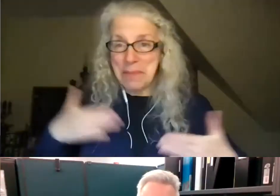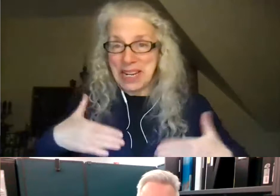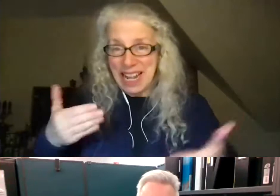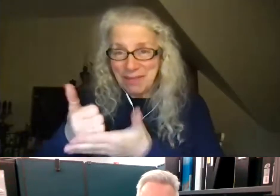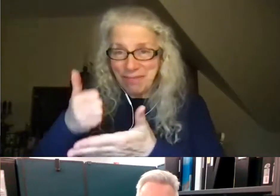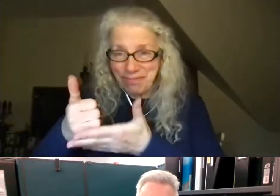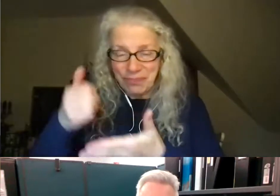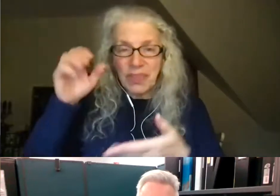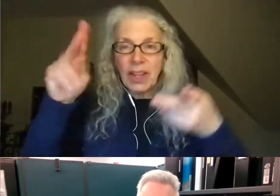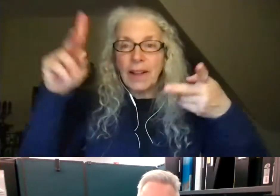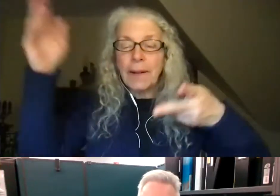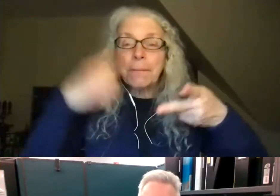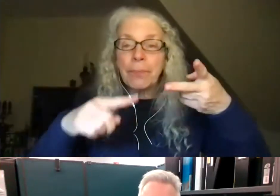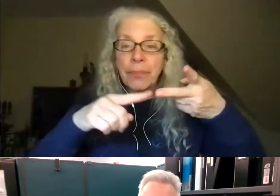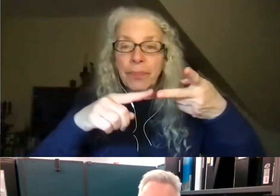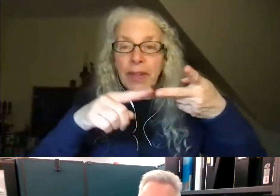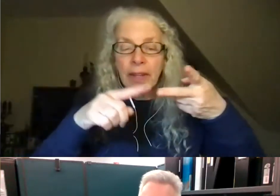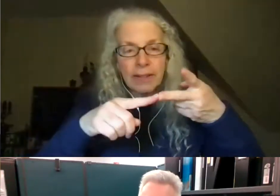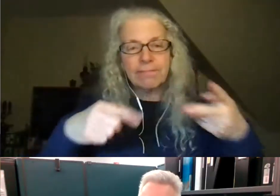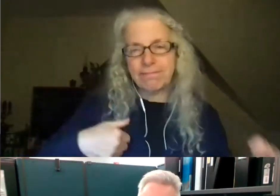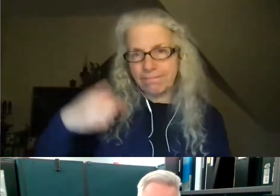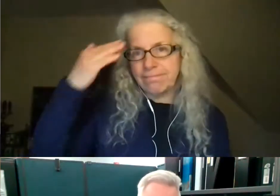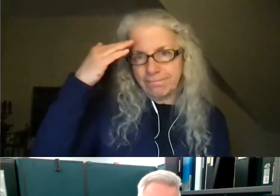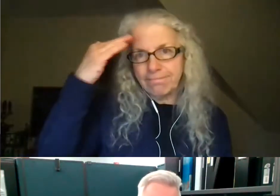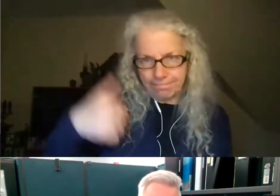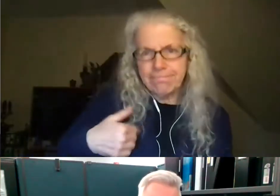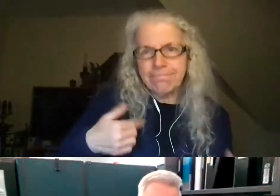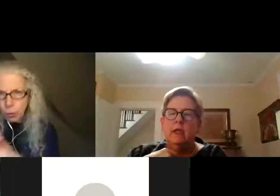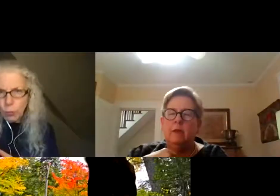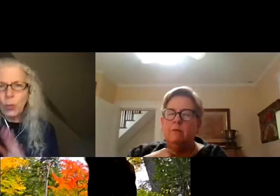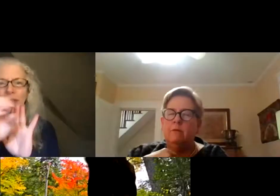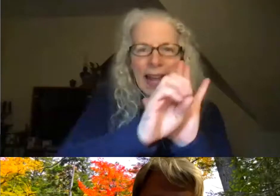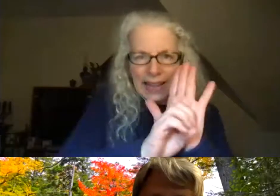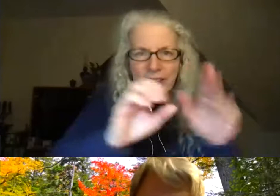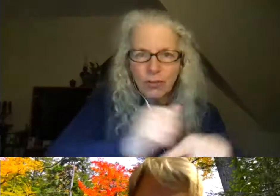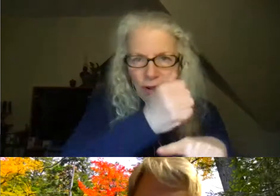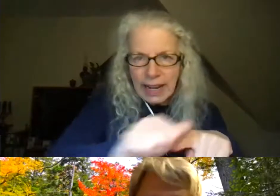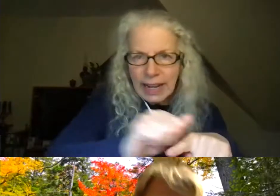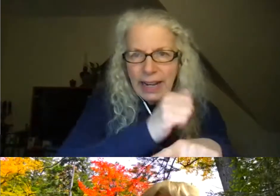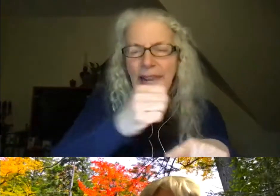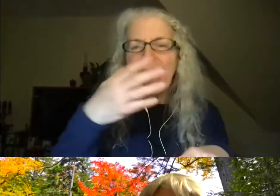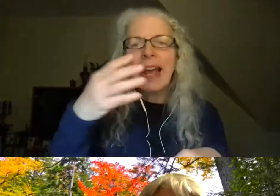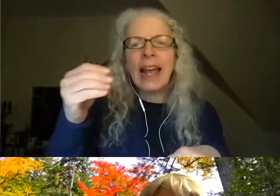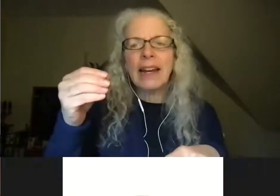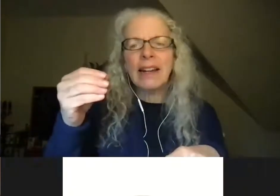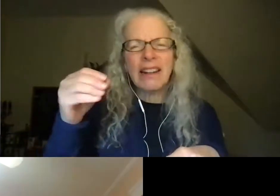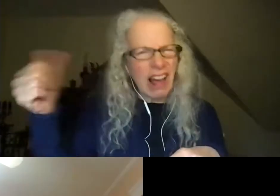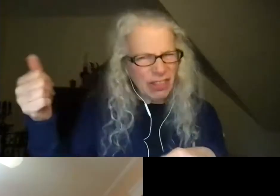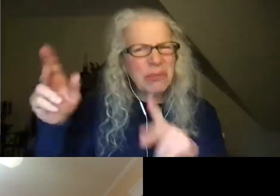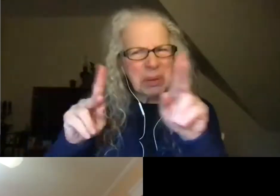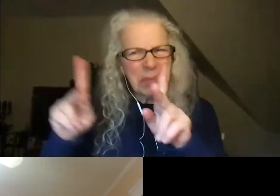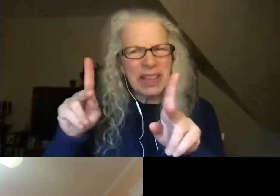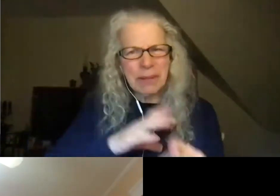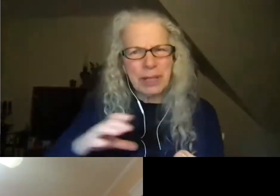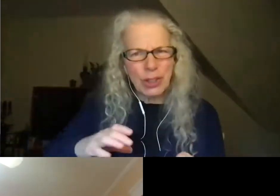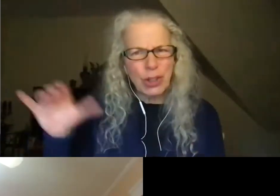And I know that I went through the ethics training and I'm pretty sure some other people have too. So that's